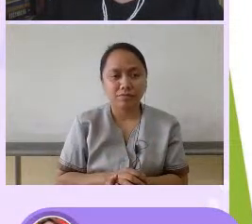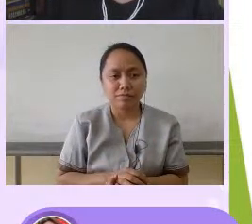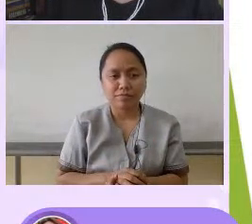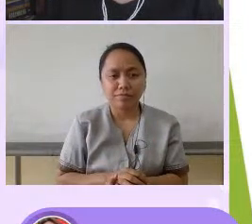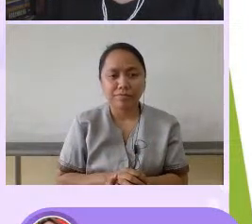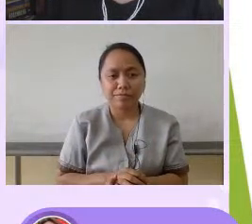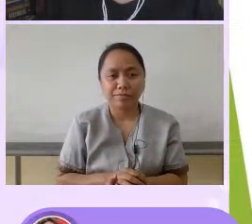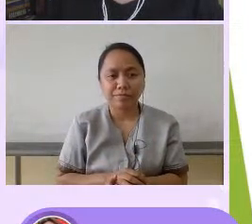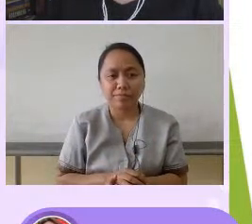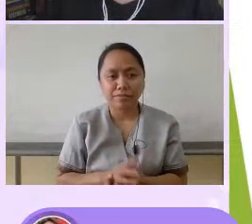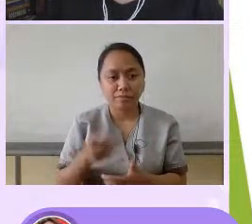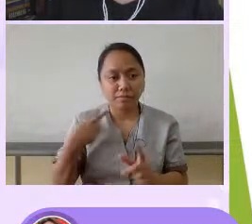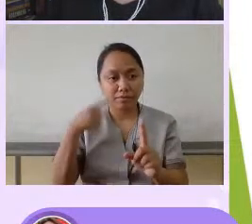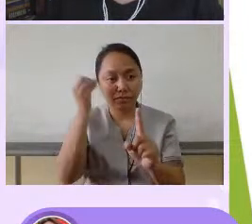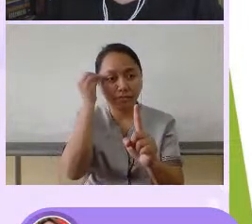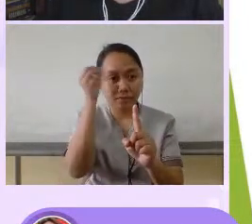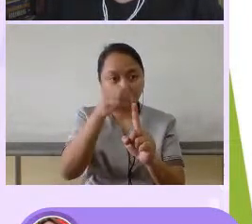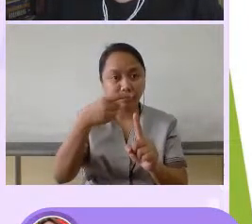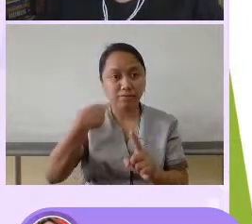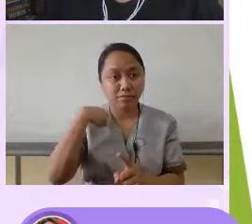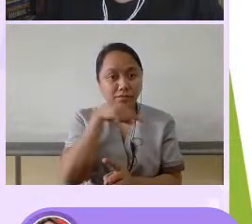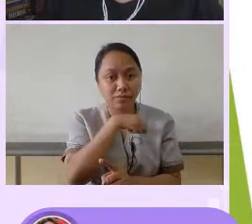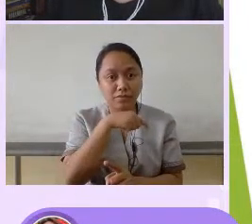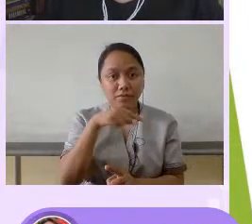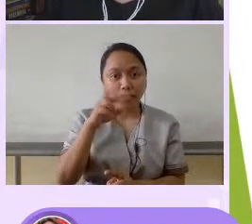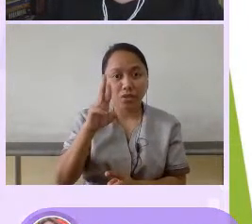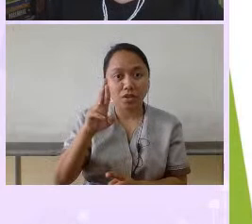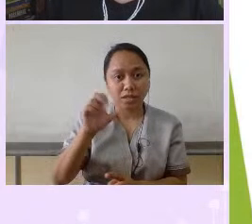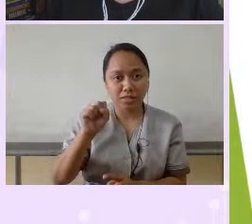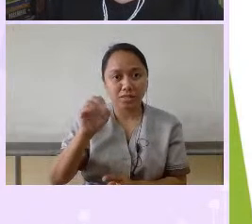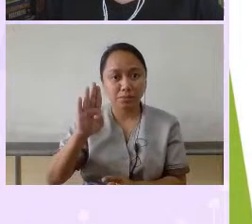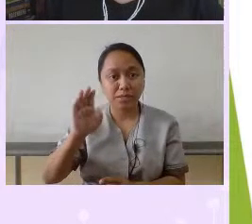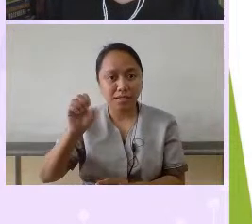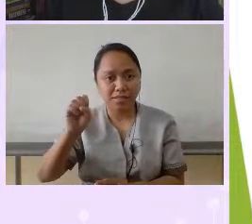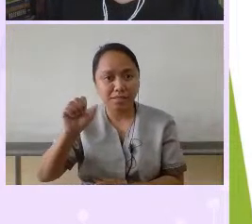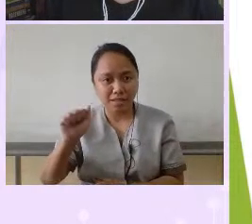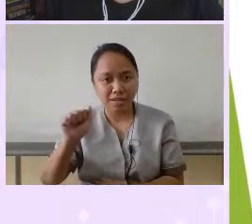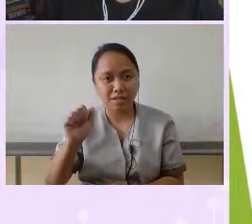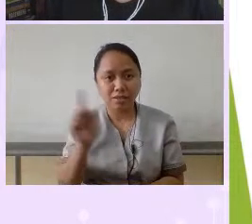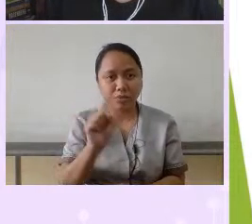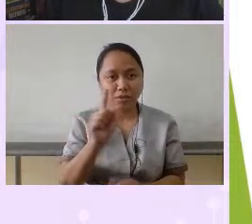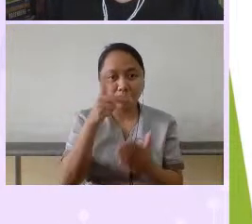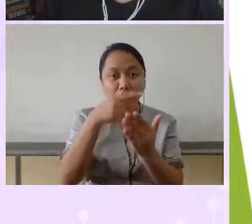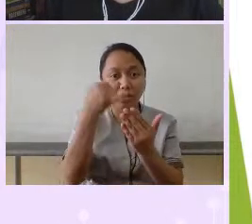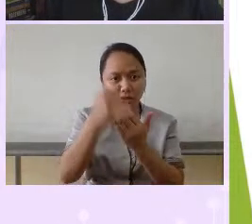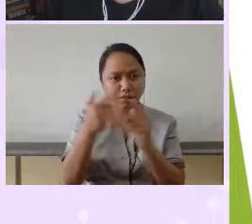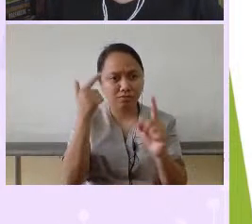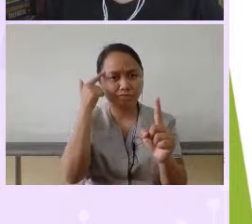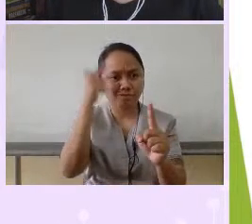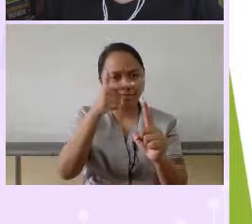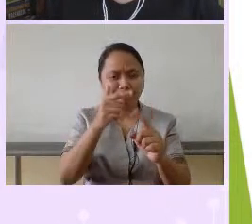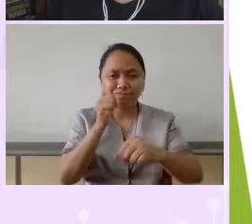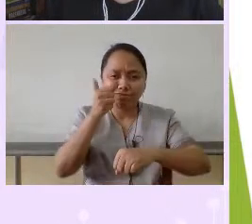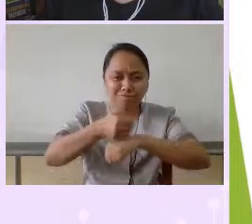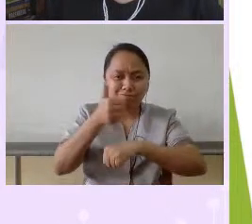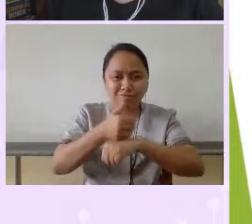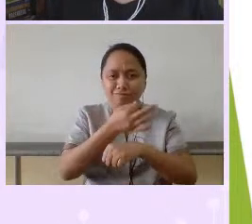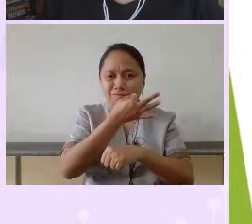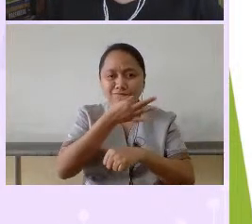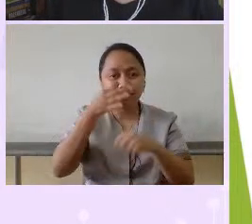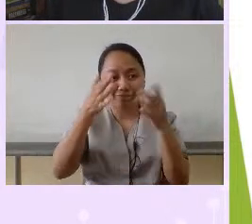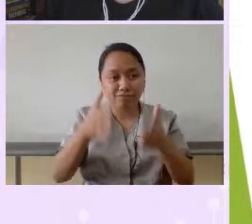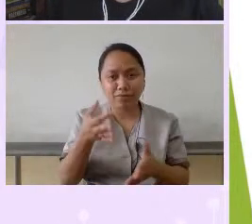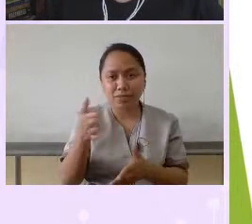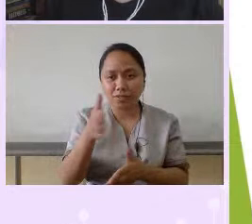yung objectives ng RSBSA. This project aims to establish the Farmers and Fisher Folk